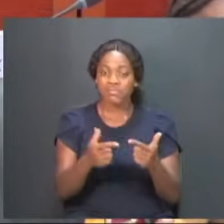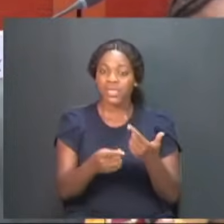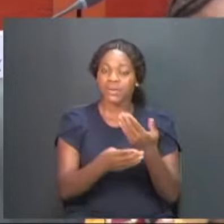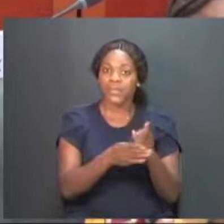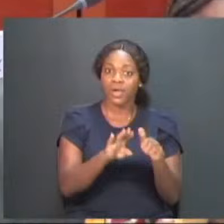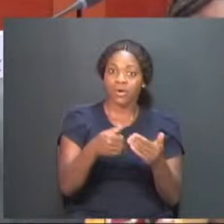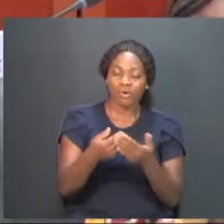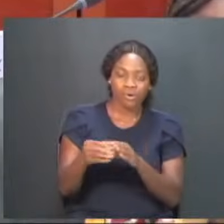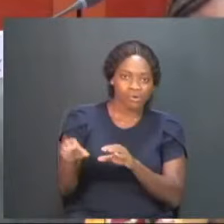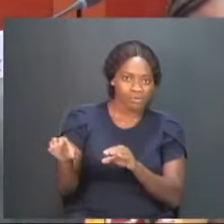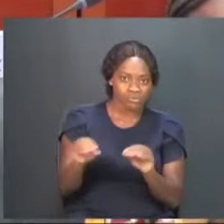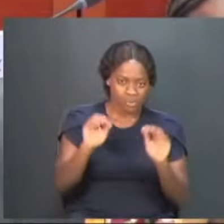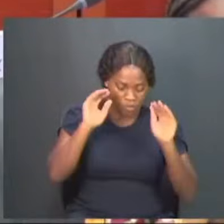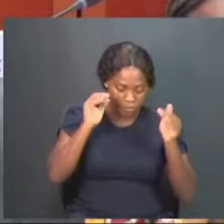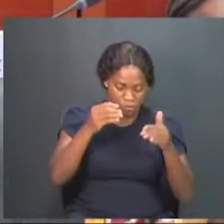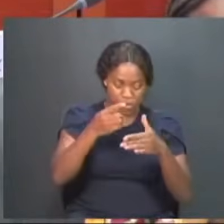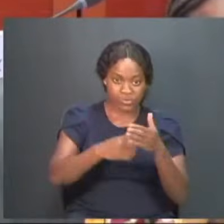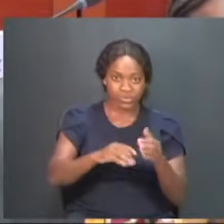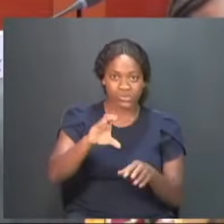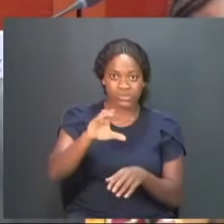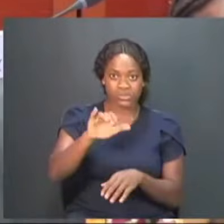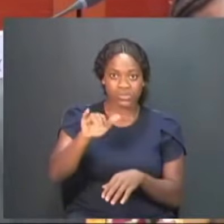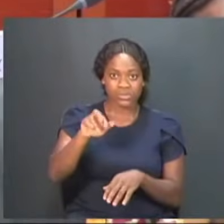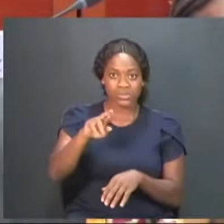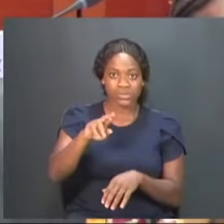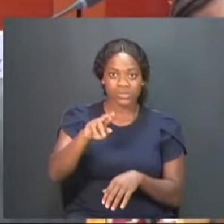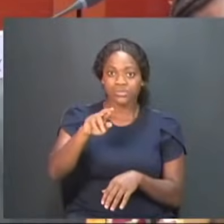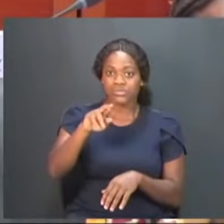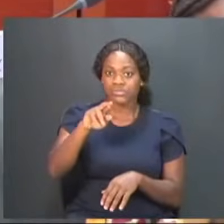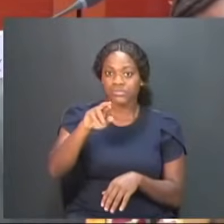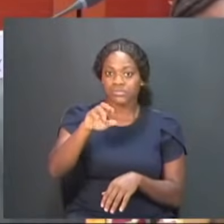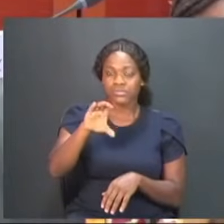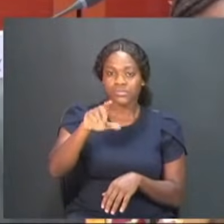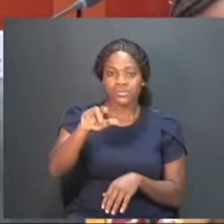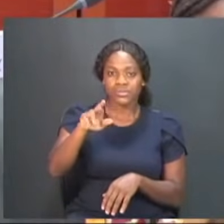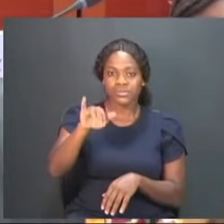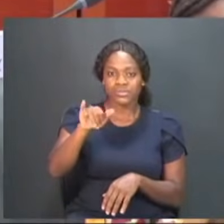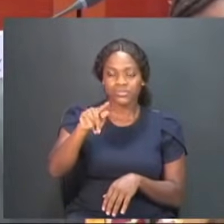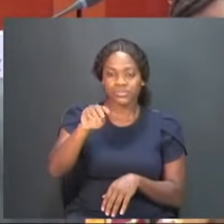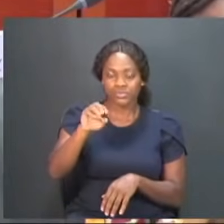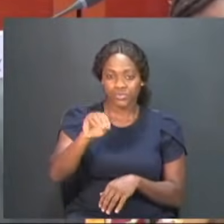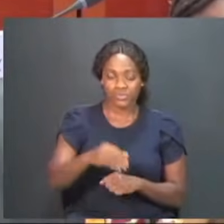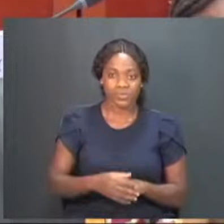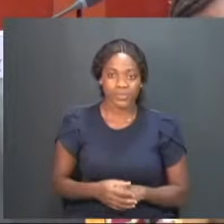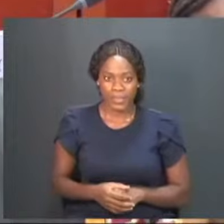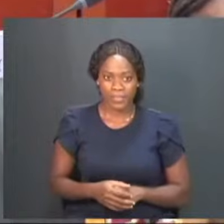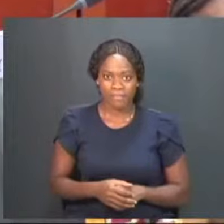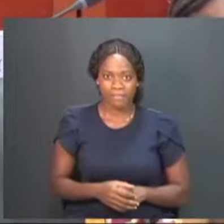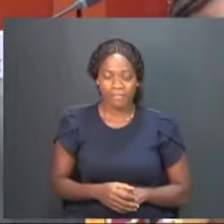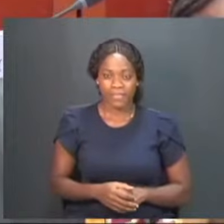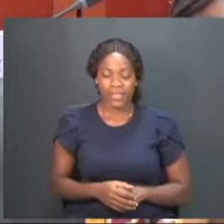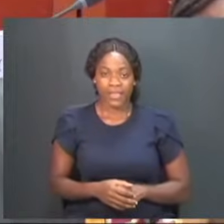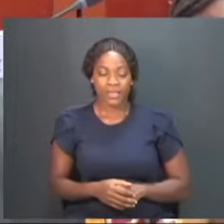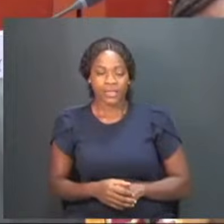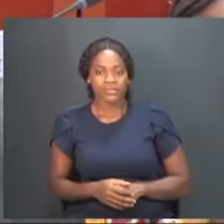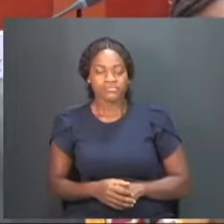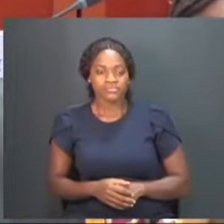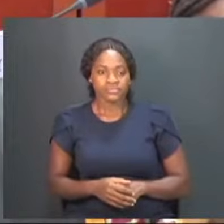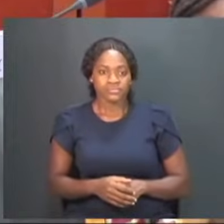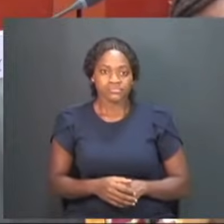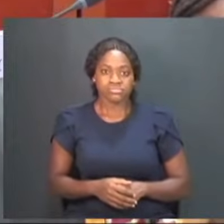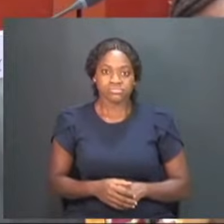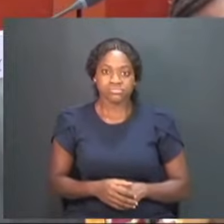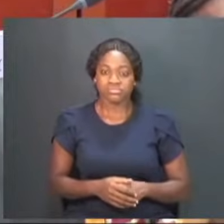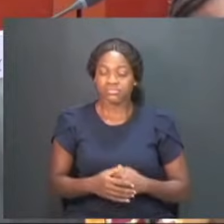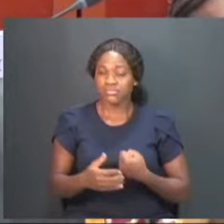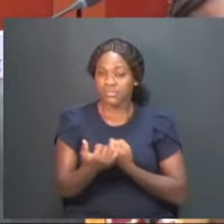crypto because of the ability to use it in tokenization. Mr. Speaker, one of the biggest challenges we have in this country is the documentation